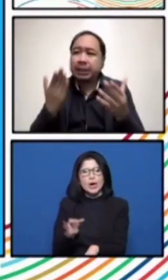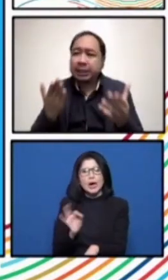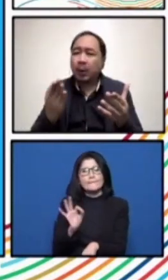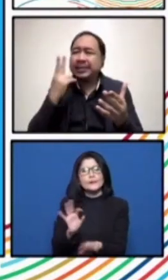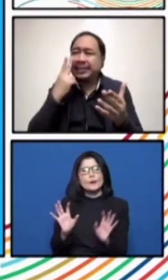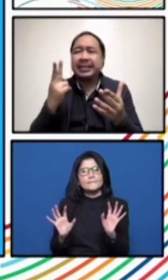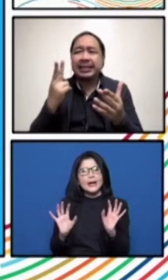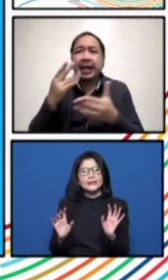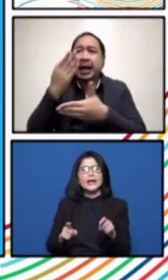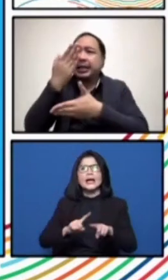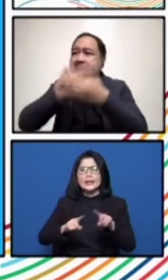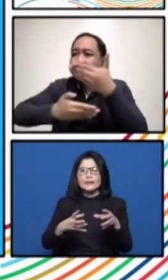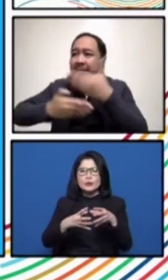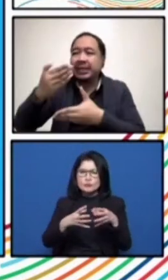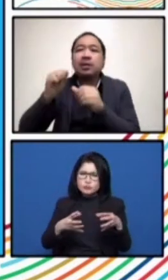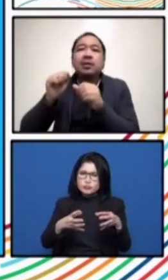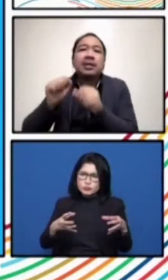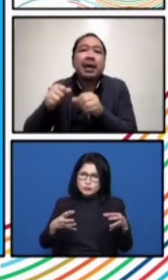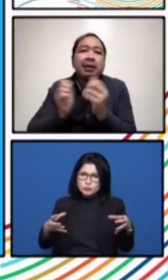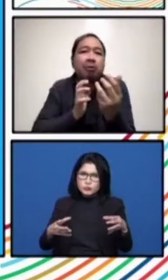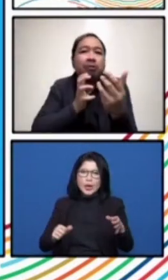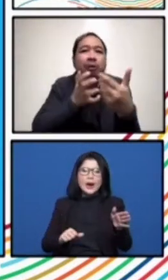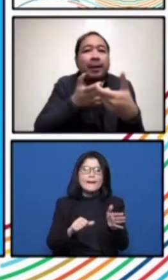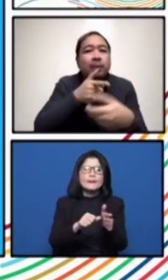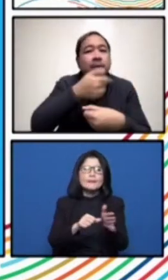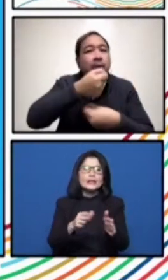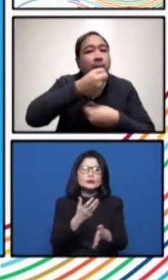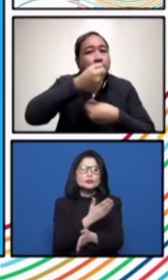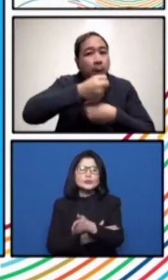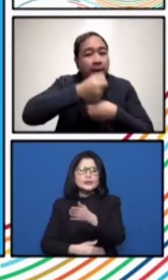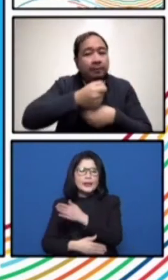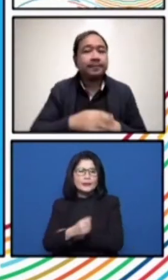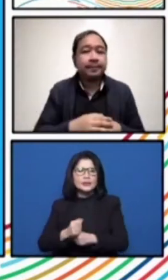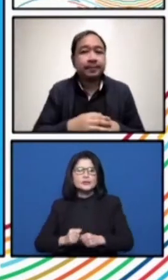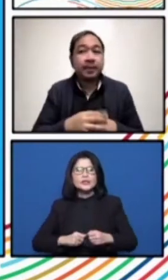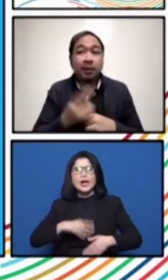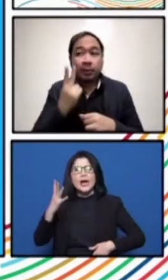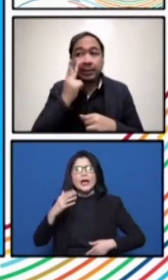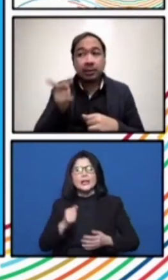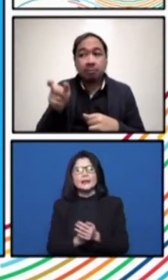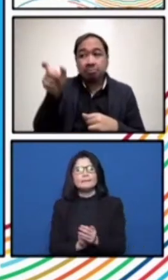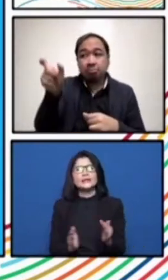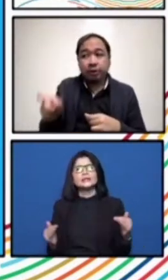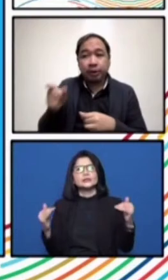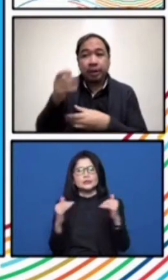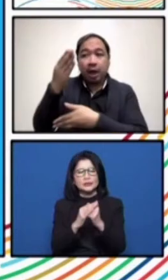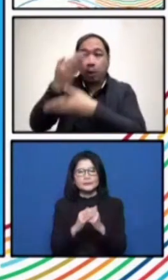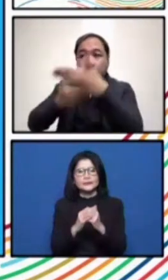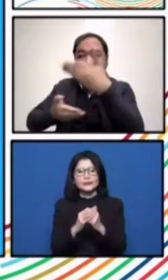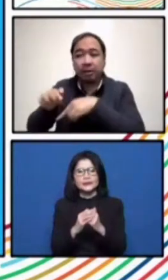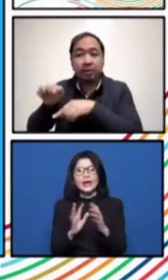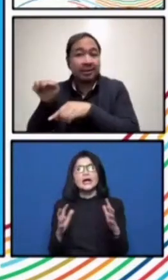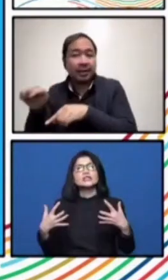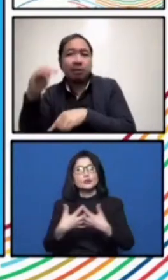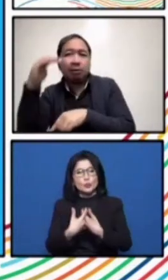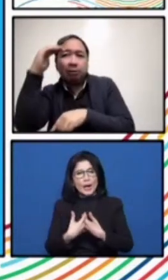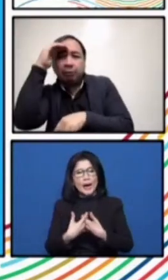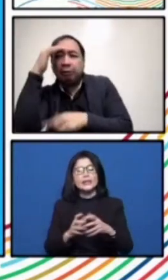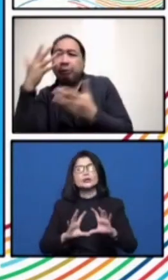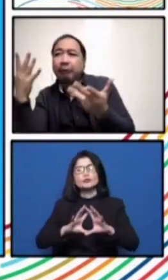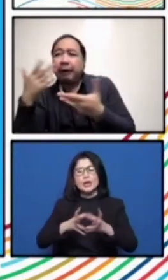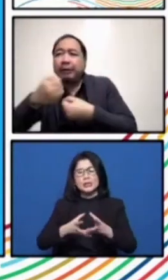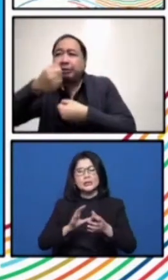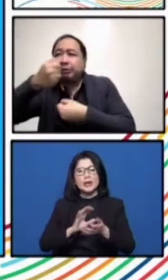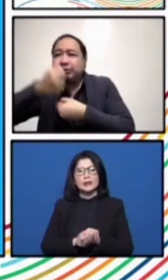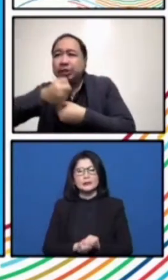with work I think there is this understanding that person with disabilities will seek work and and keep work have